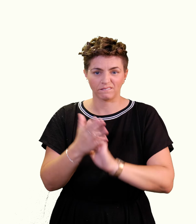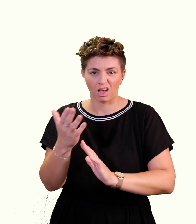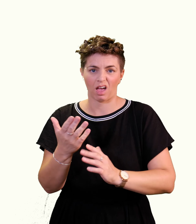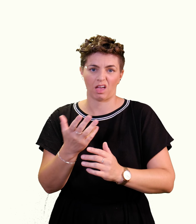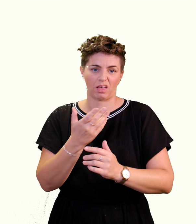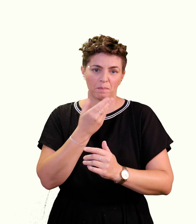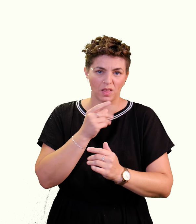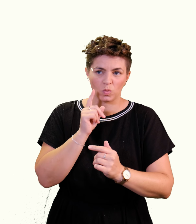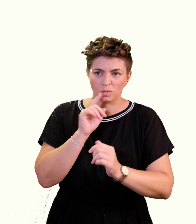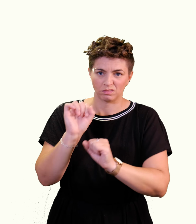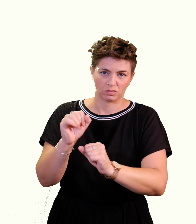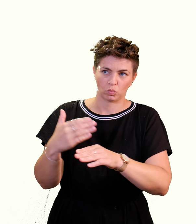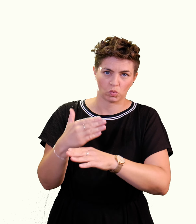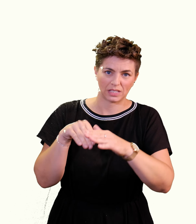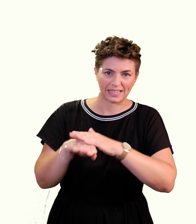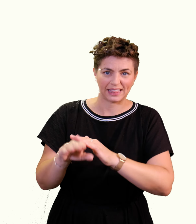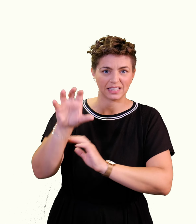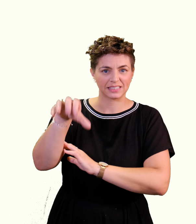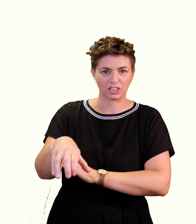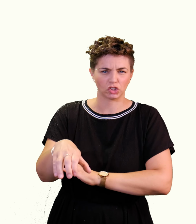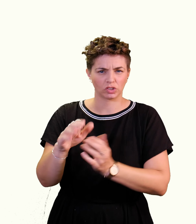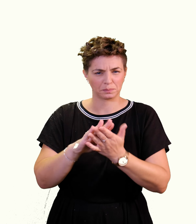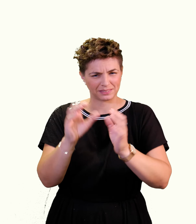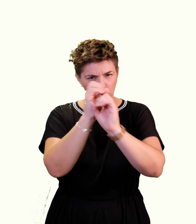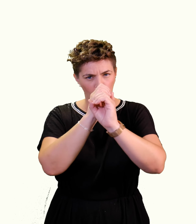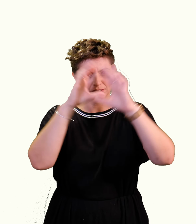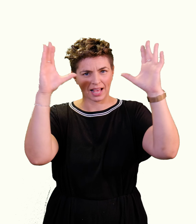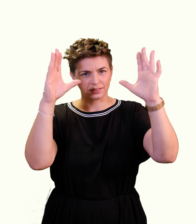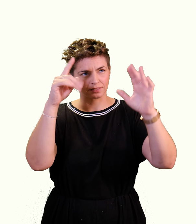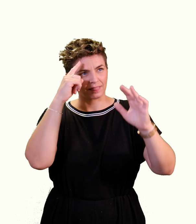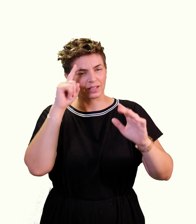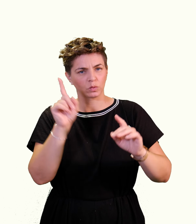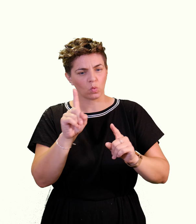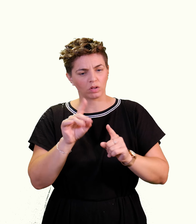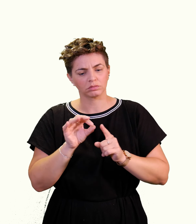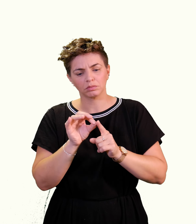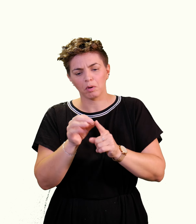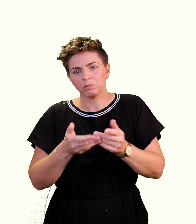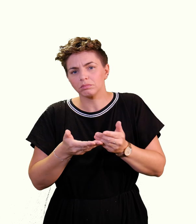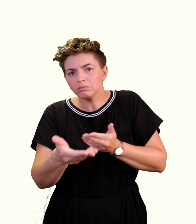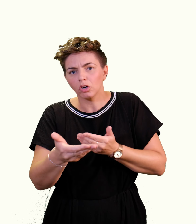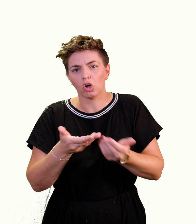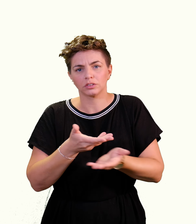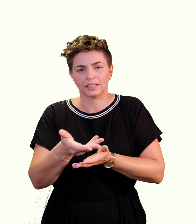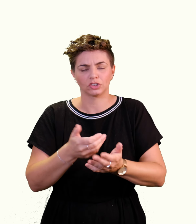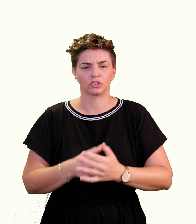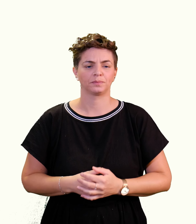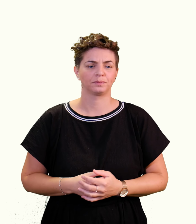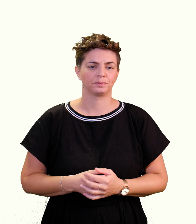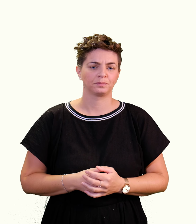at the station can be called out immediately. So hopefully that gives you a bit of context when you're thinking about this public consultation.